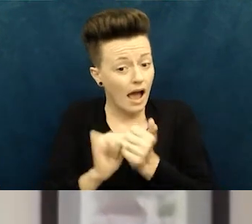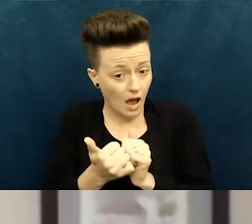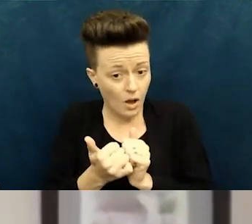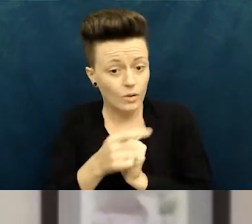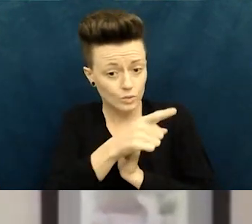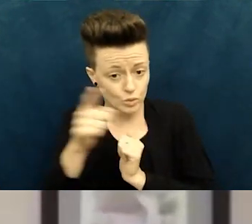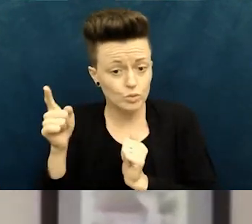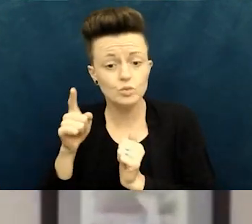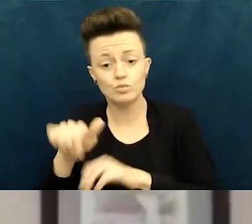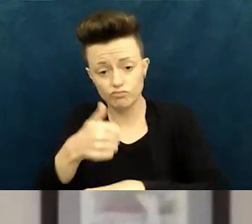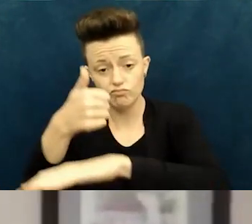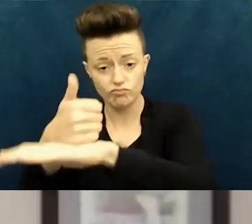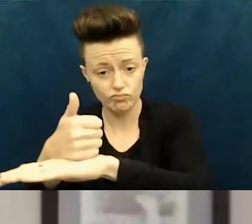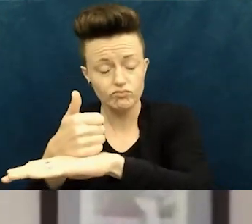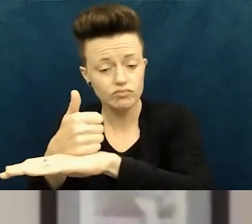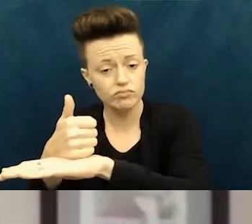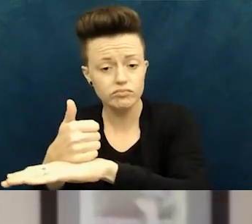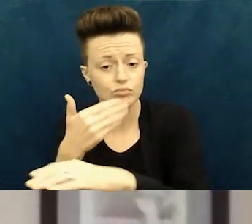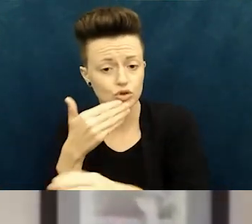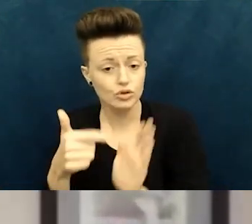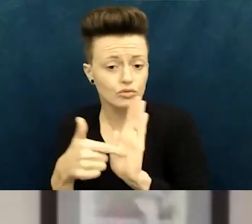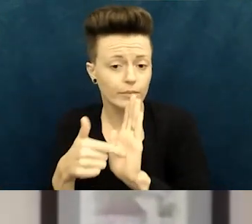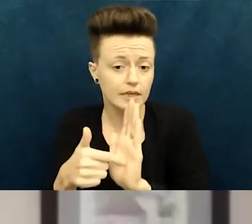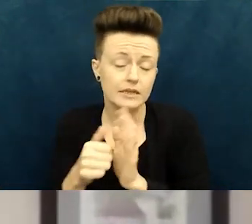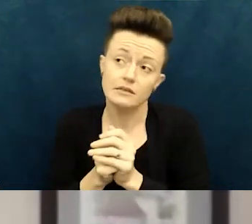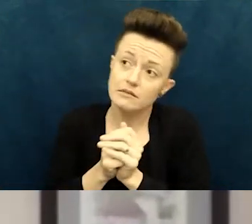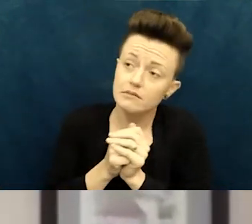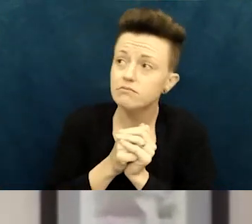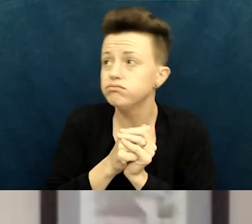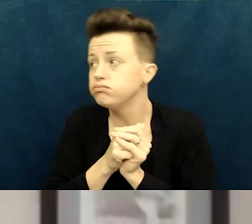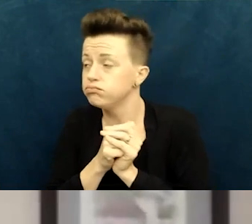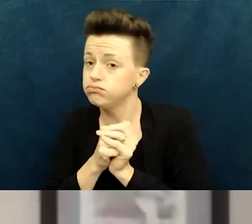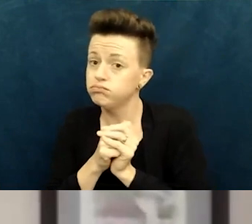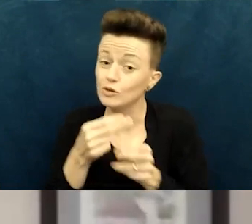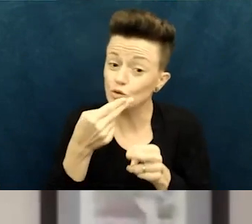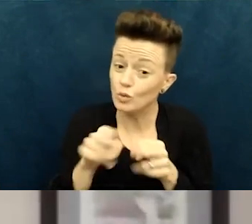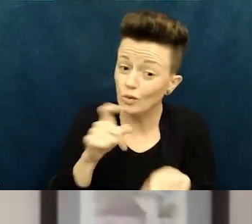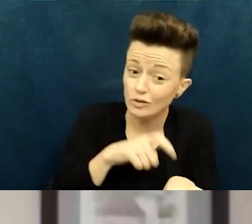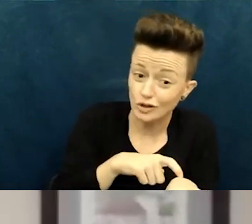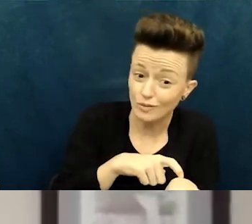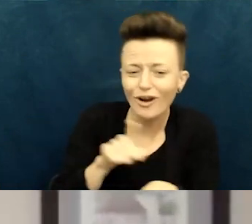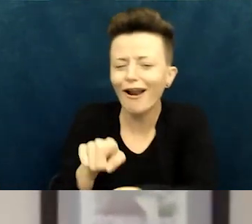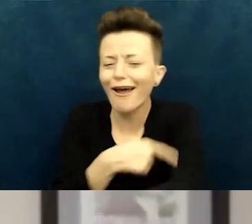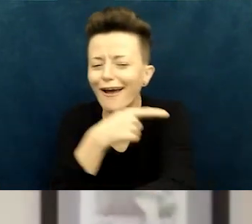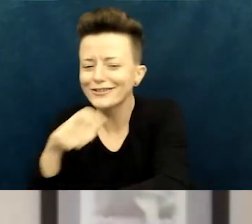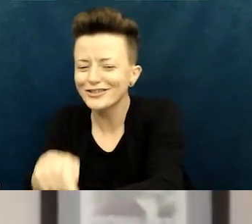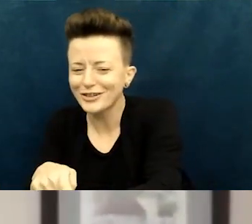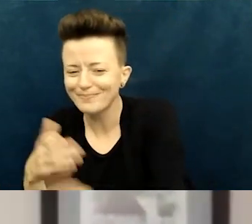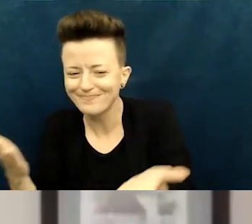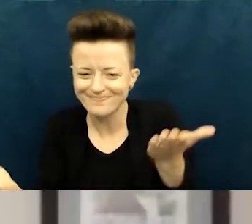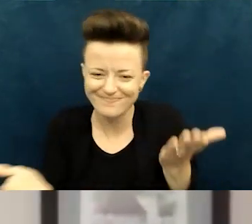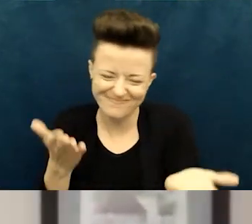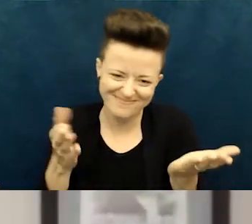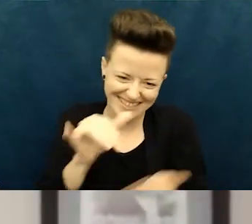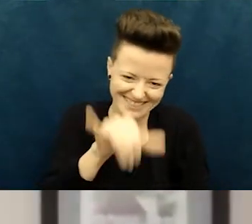And I have a long-term approach to that hopefully will work, but more immediately, that's what